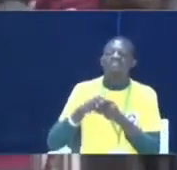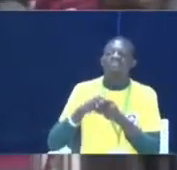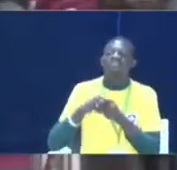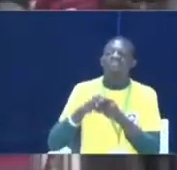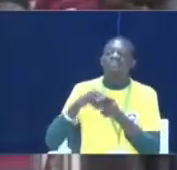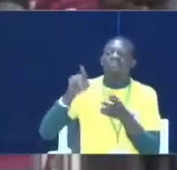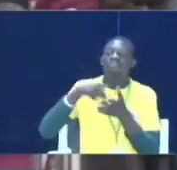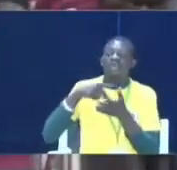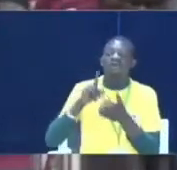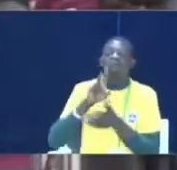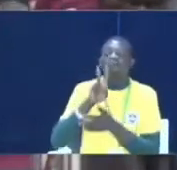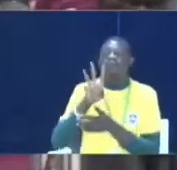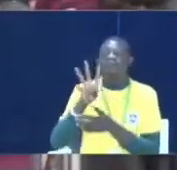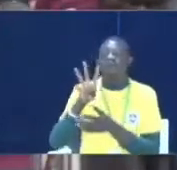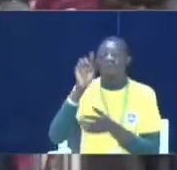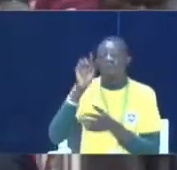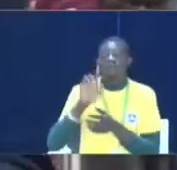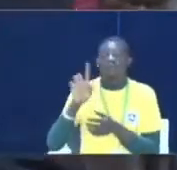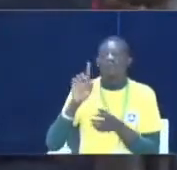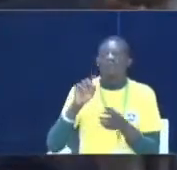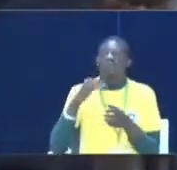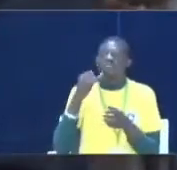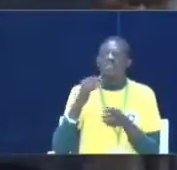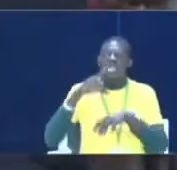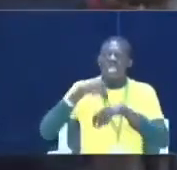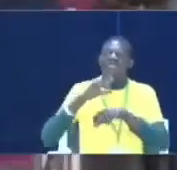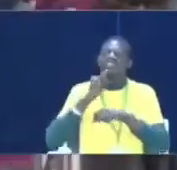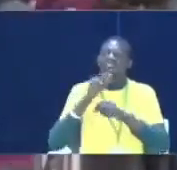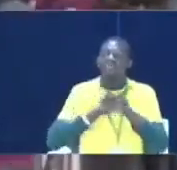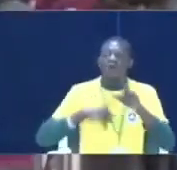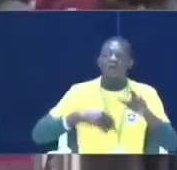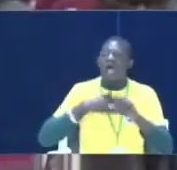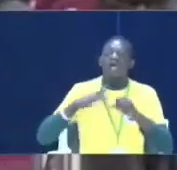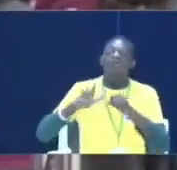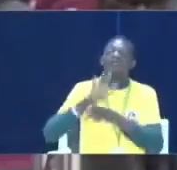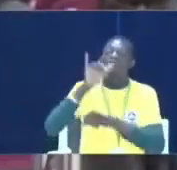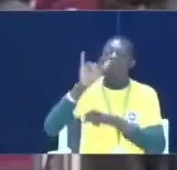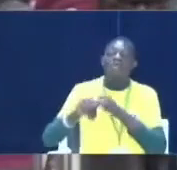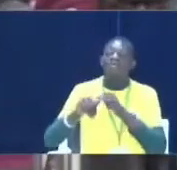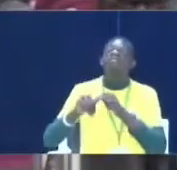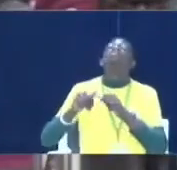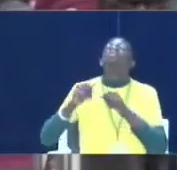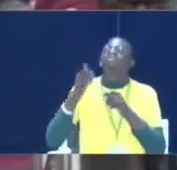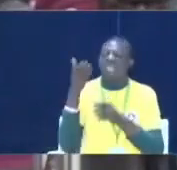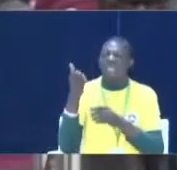1. Psalm 24, verse 1, it says, the earth is the Lord's and the fullness thereof.